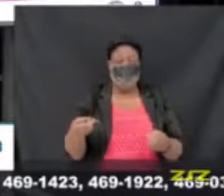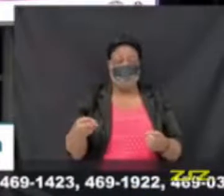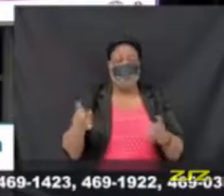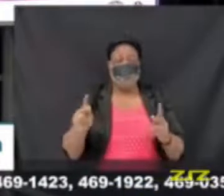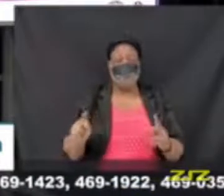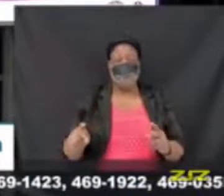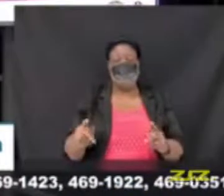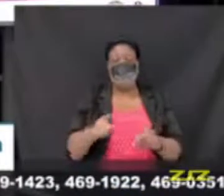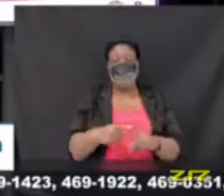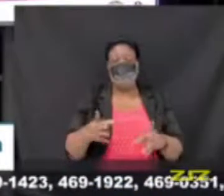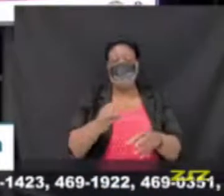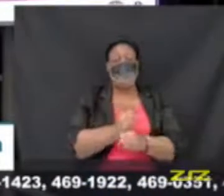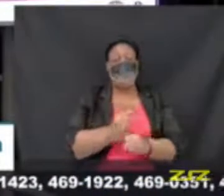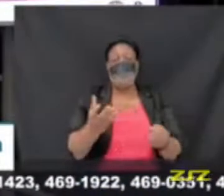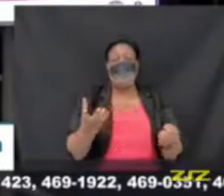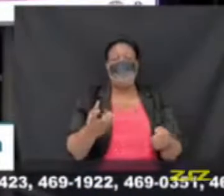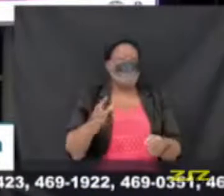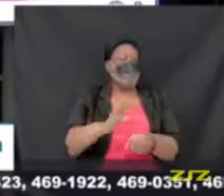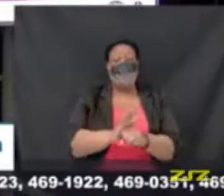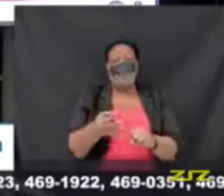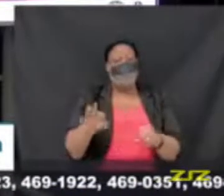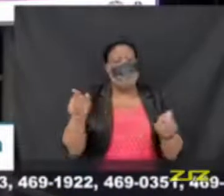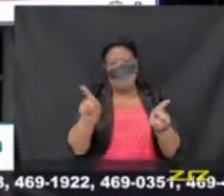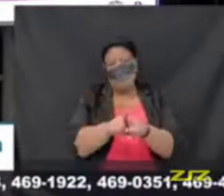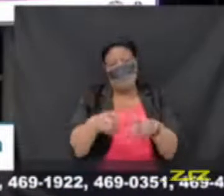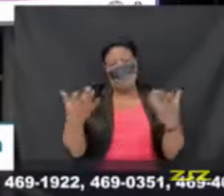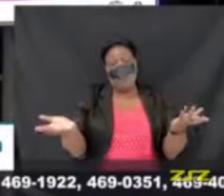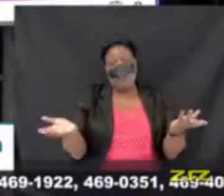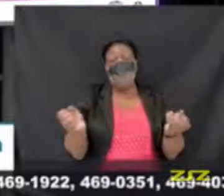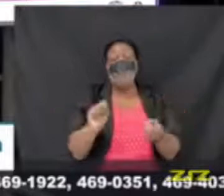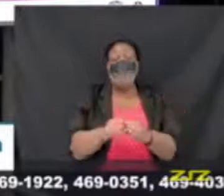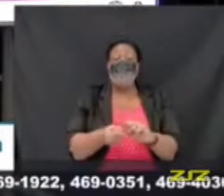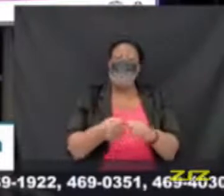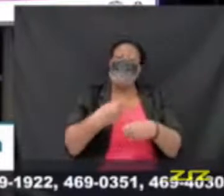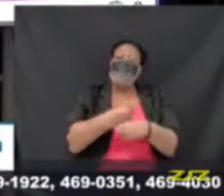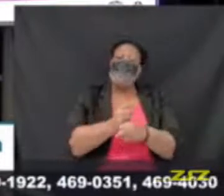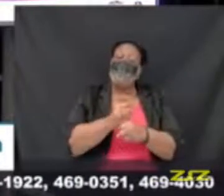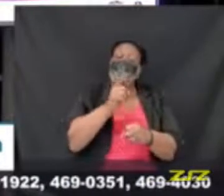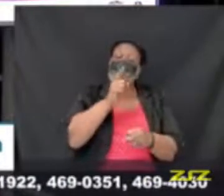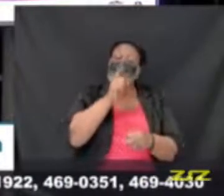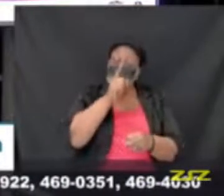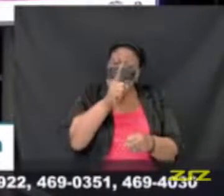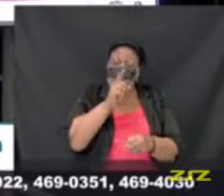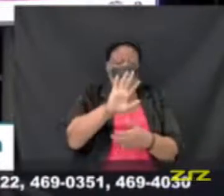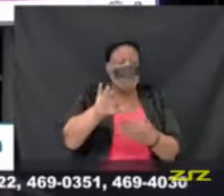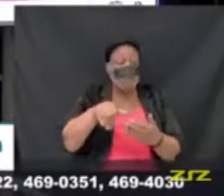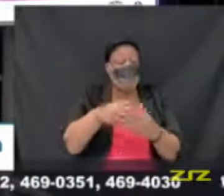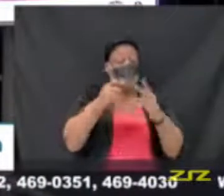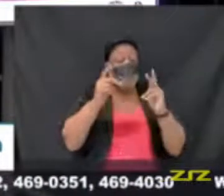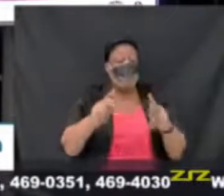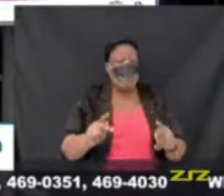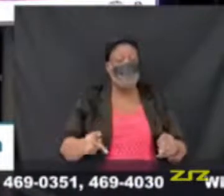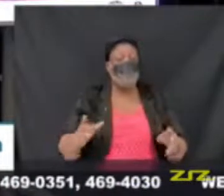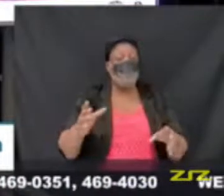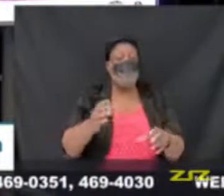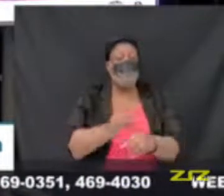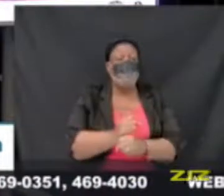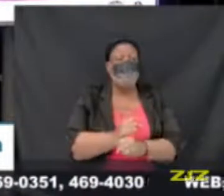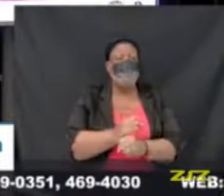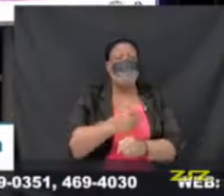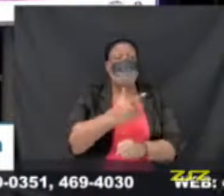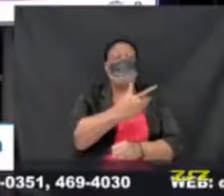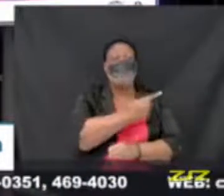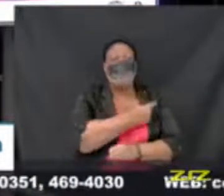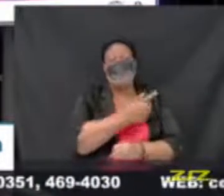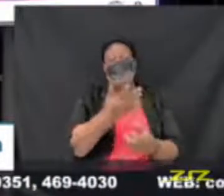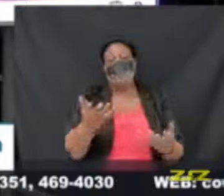so COVID-19 is like that, and so we need to make sure that everyone who can be vaccinated go out and get vaccinated. It's not that